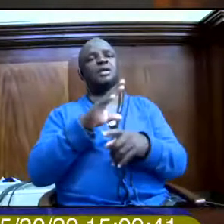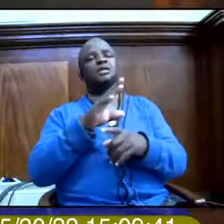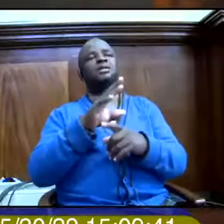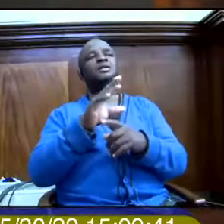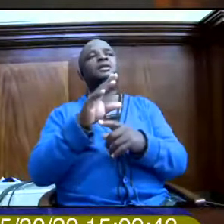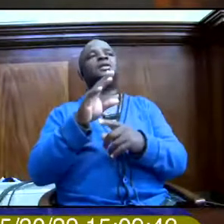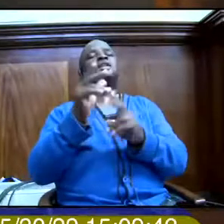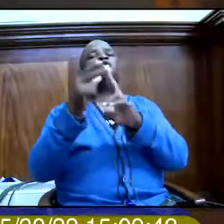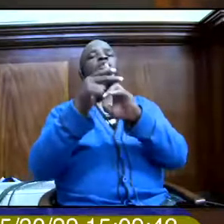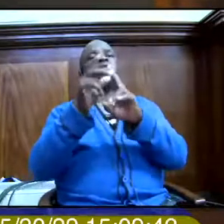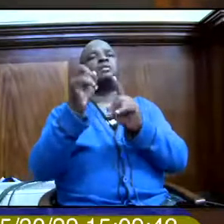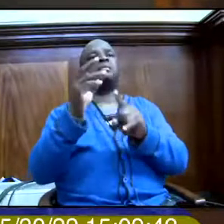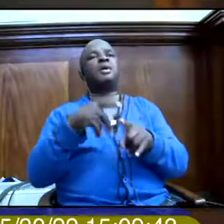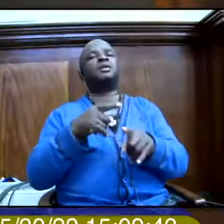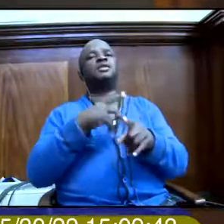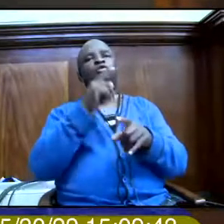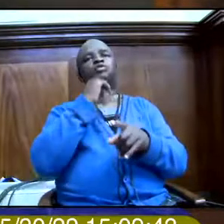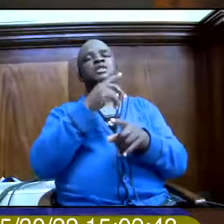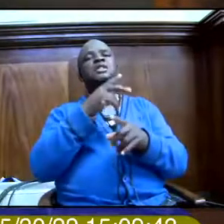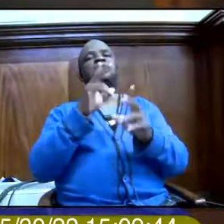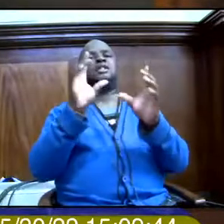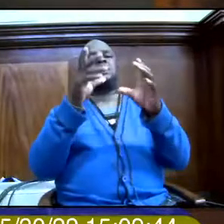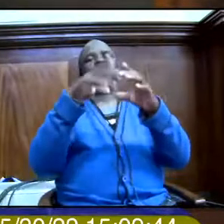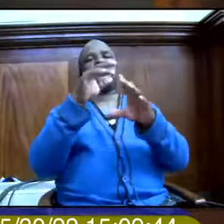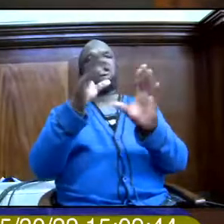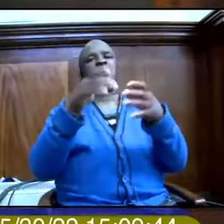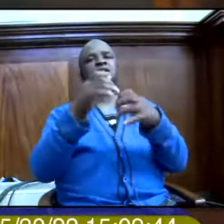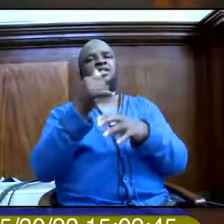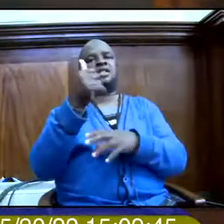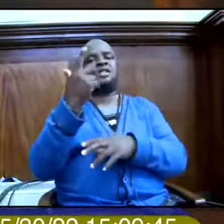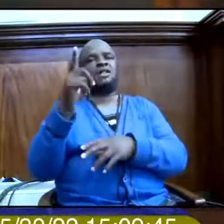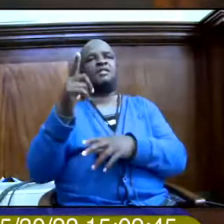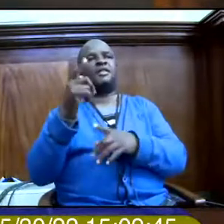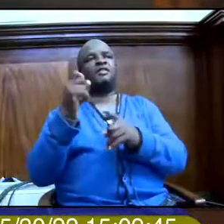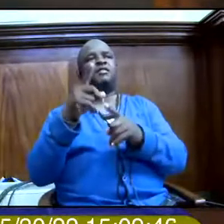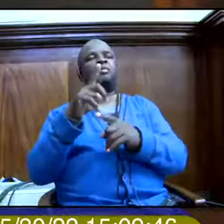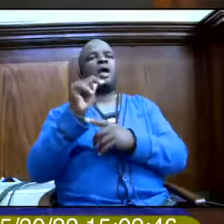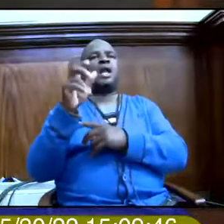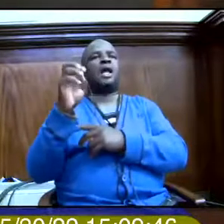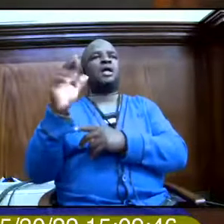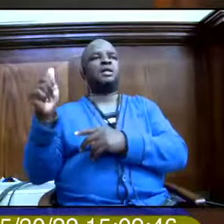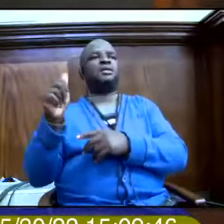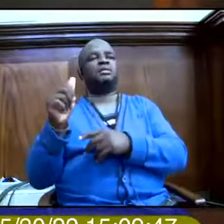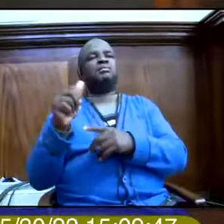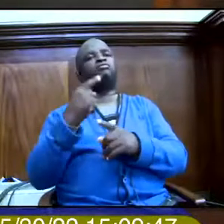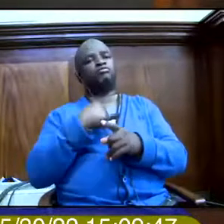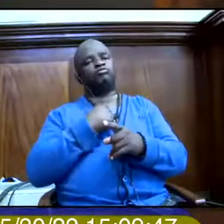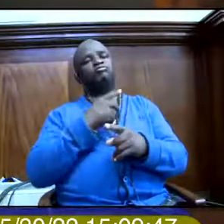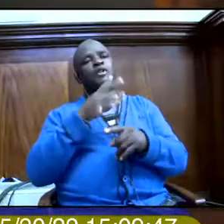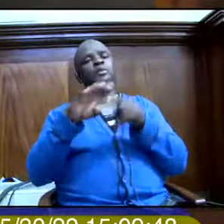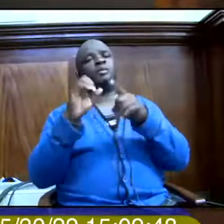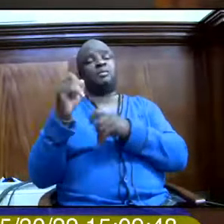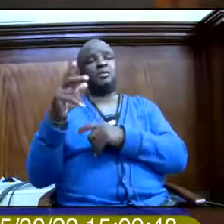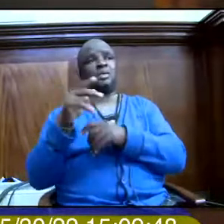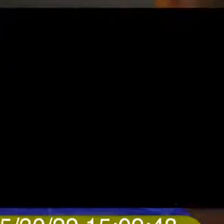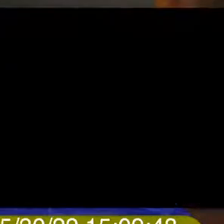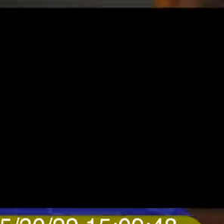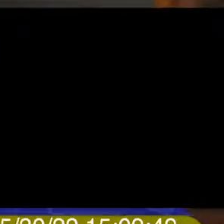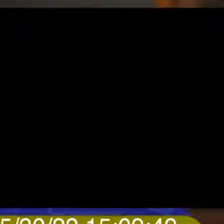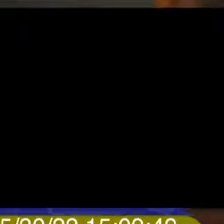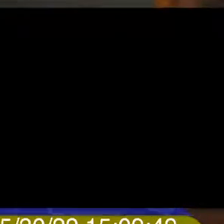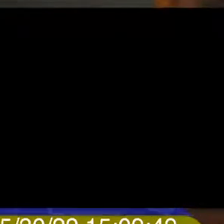to ballot its members section 67 of the labor relations we have noticed a number of alarming